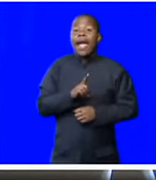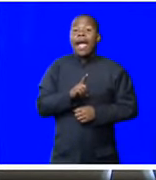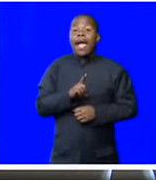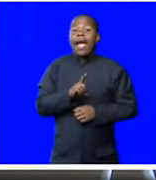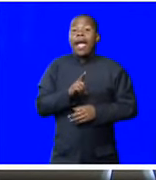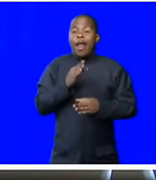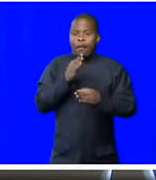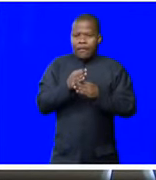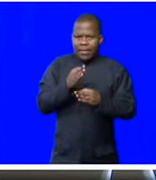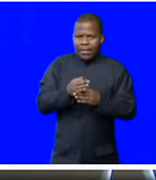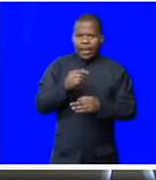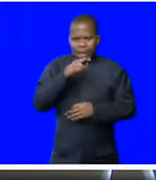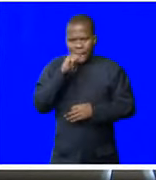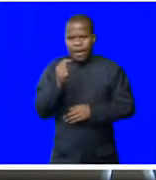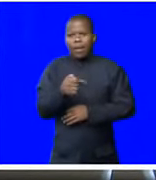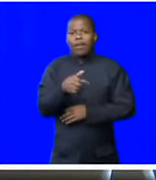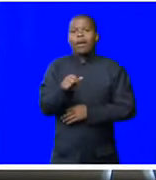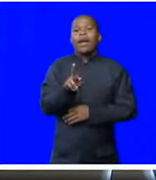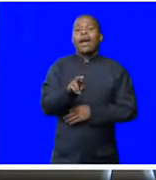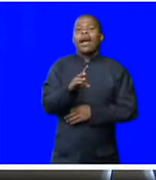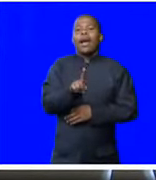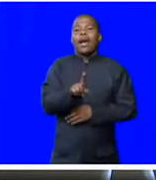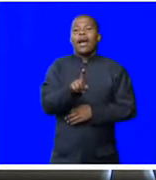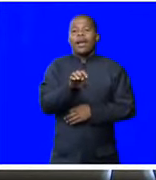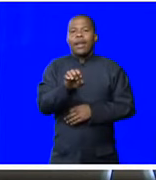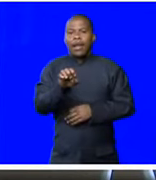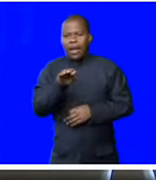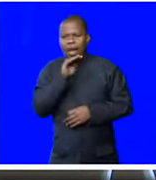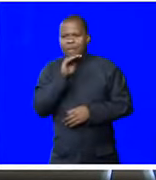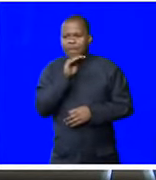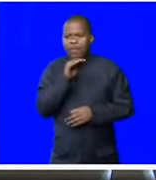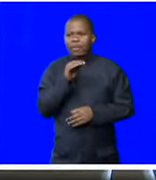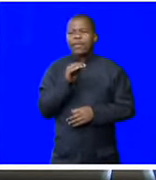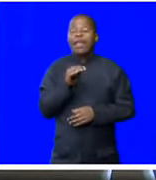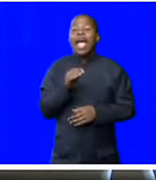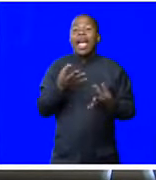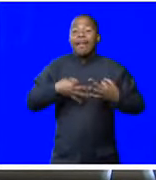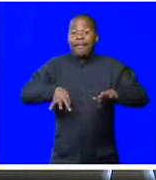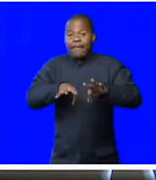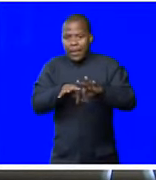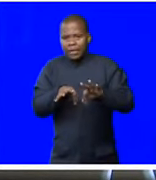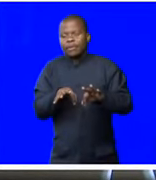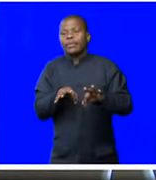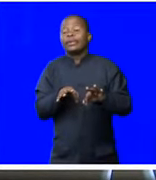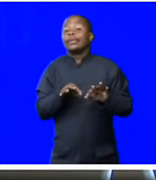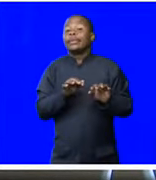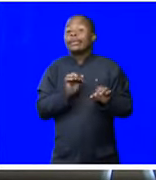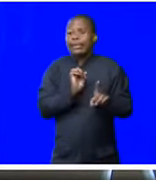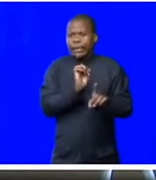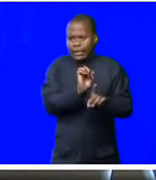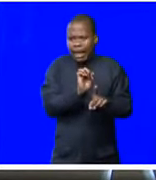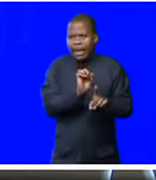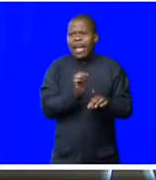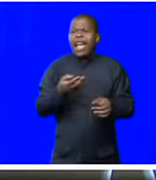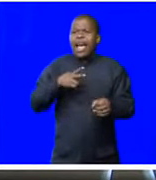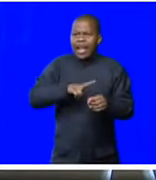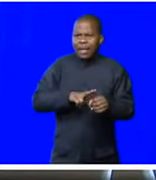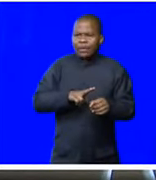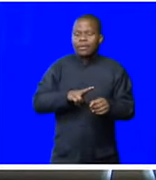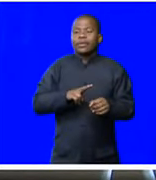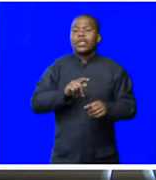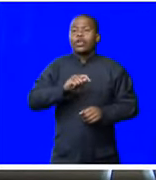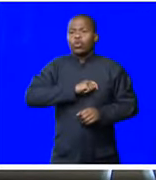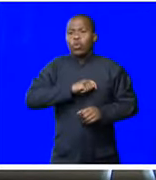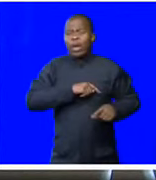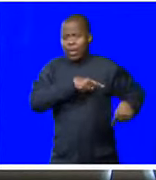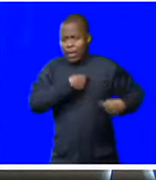the whole country to a situation that particularly concerns him and his family. This is a sad situation. He lost a daughter. The matter